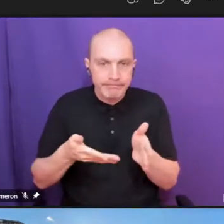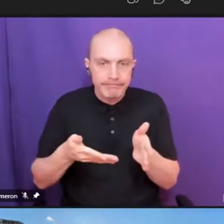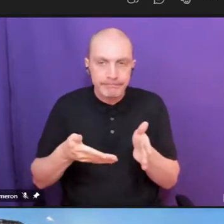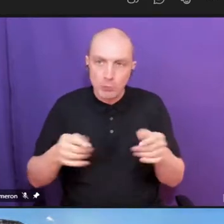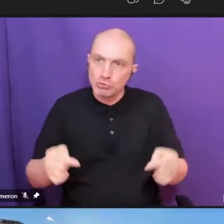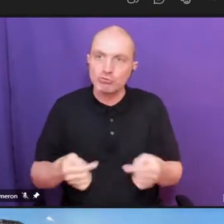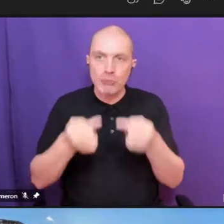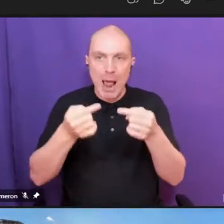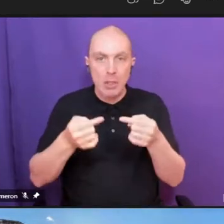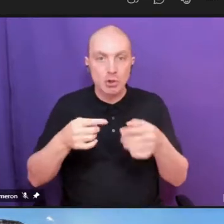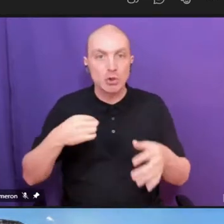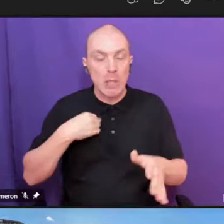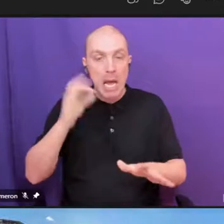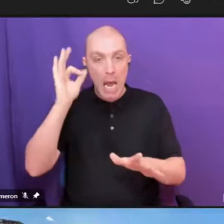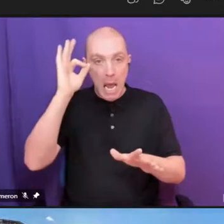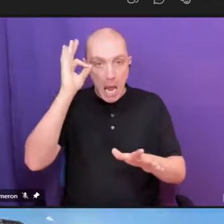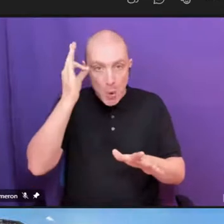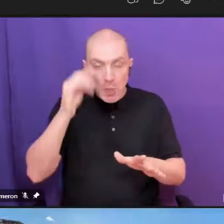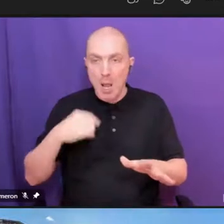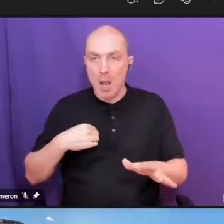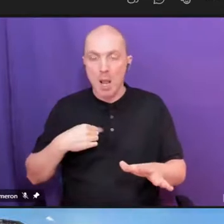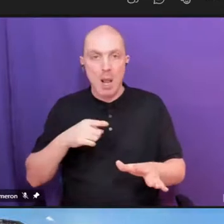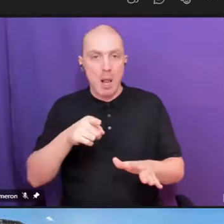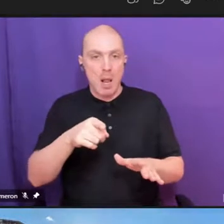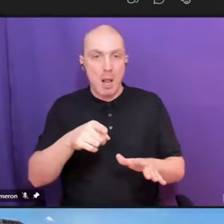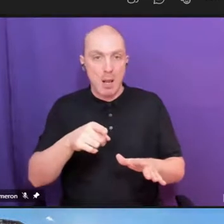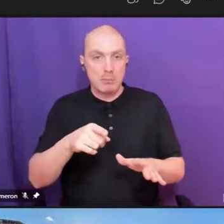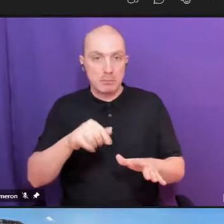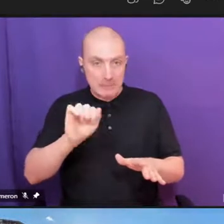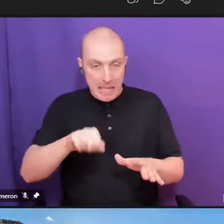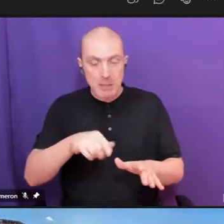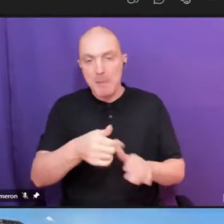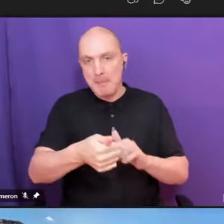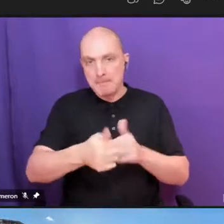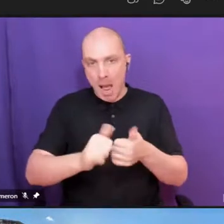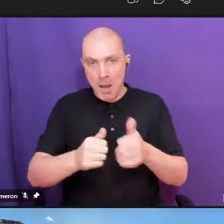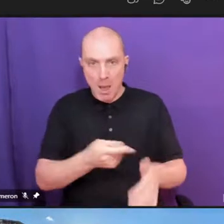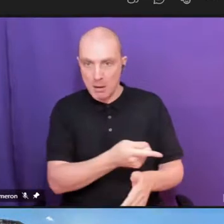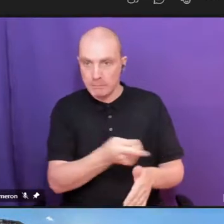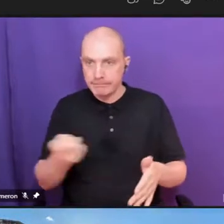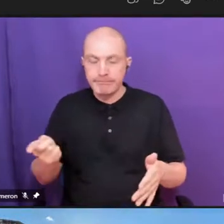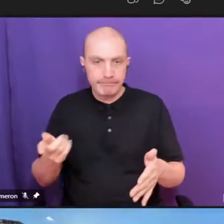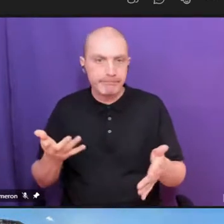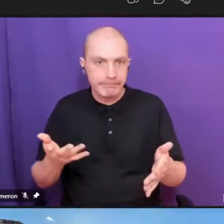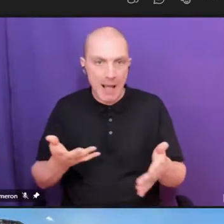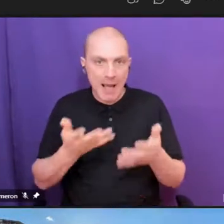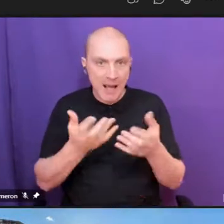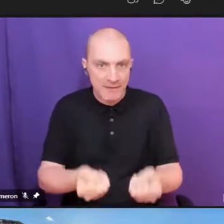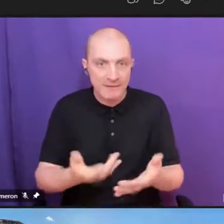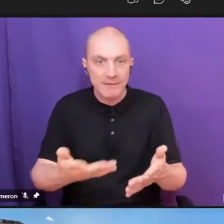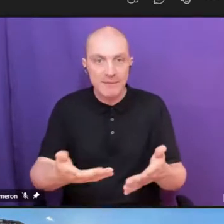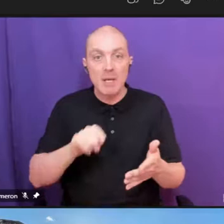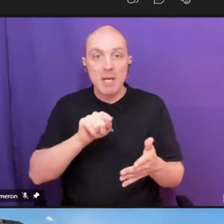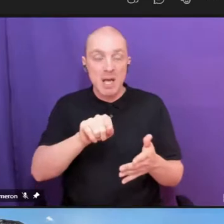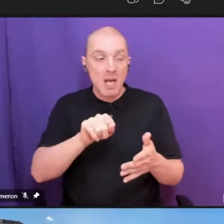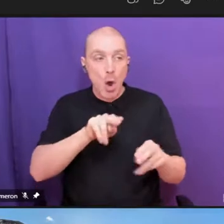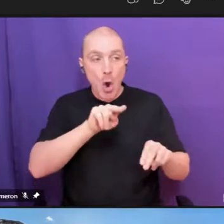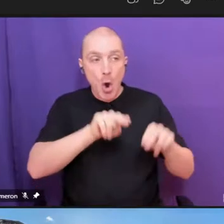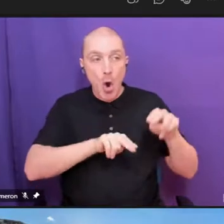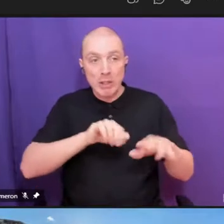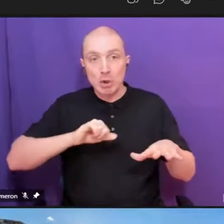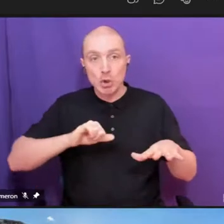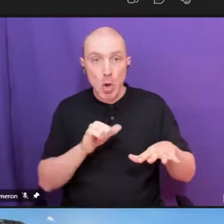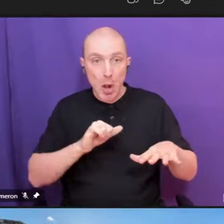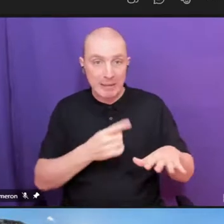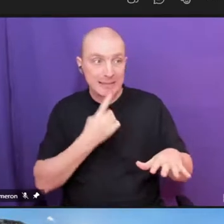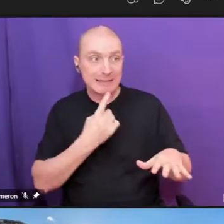our partners and the communities that we work with. So the report goes on to summarise what Audit Scotland have said, and does that across several